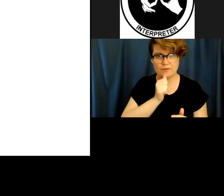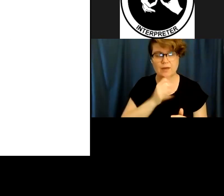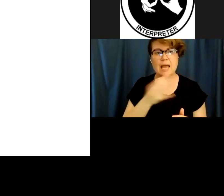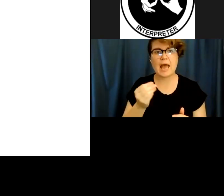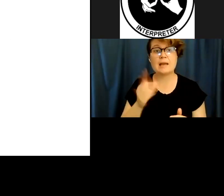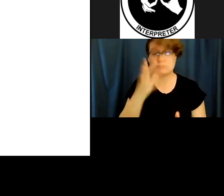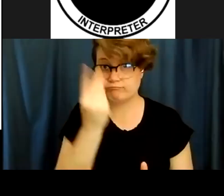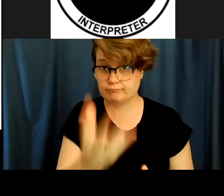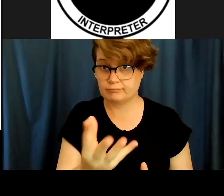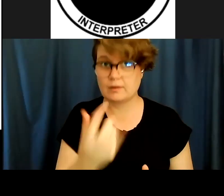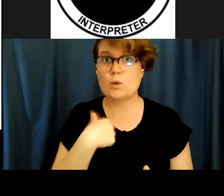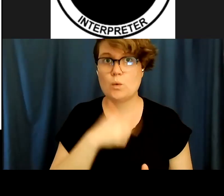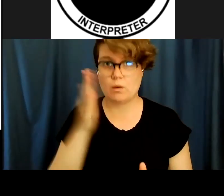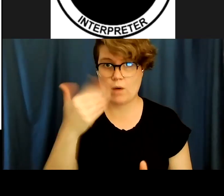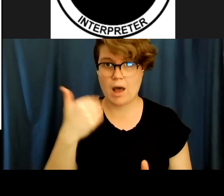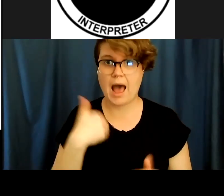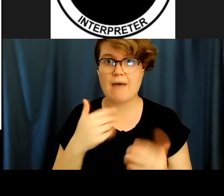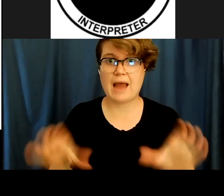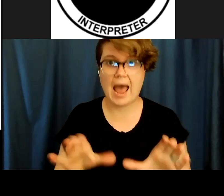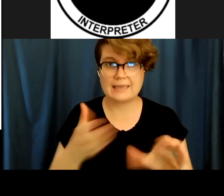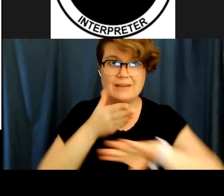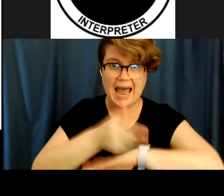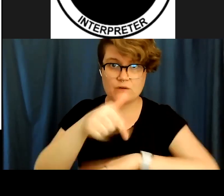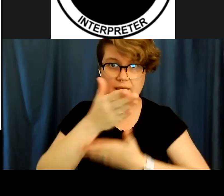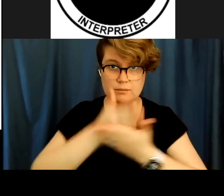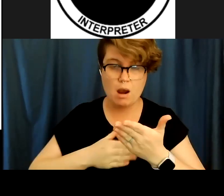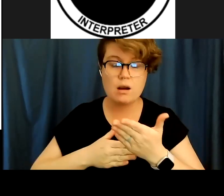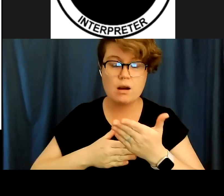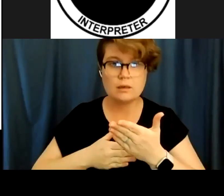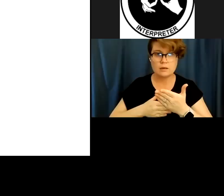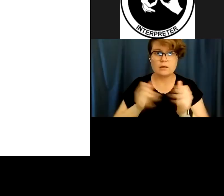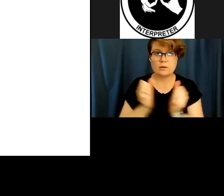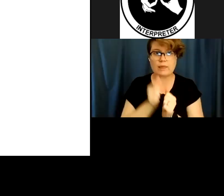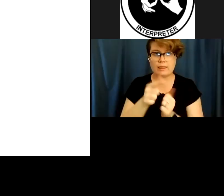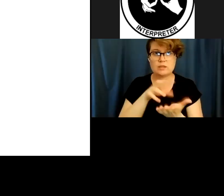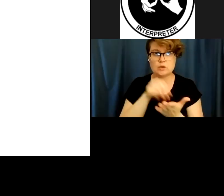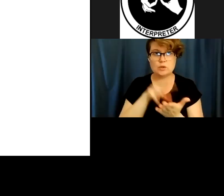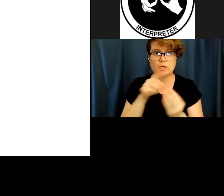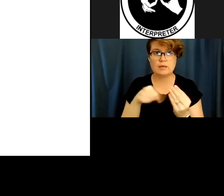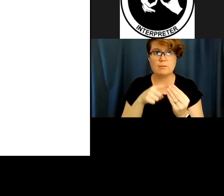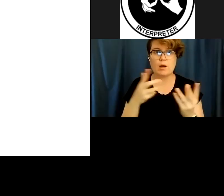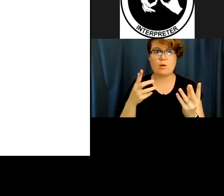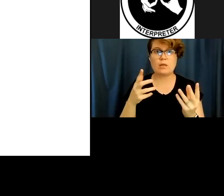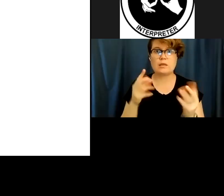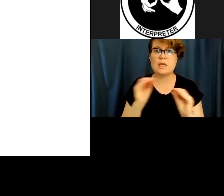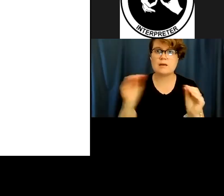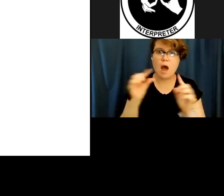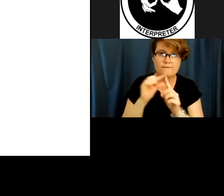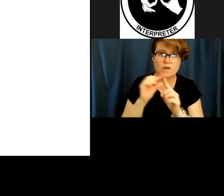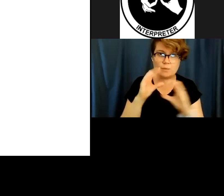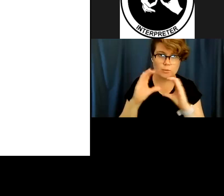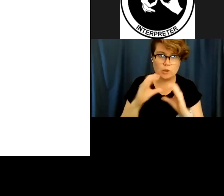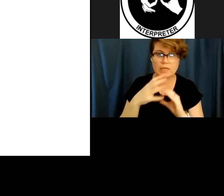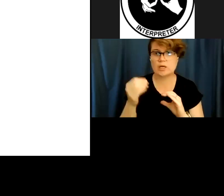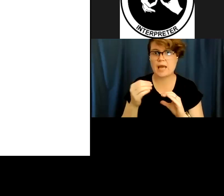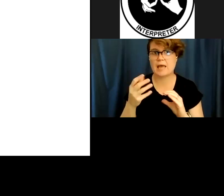aware, we're going to have an activity after this with this learning of kind of the nonverbal communication and this part that